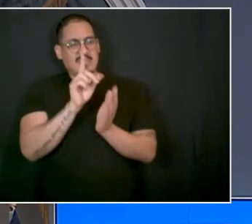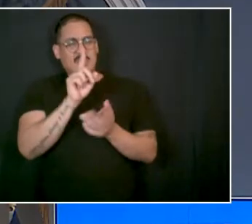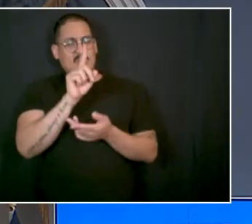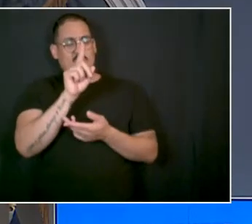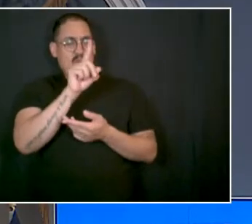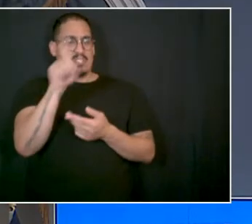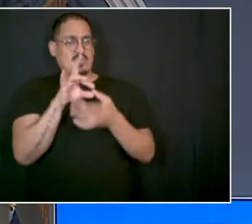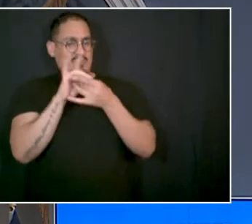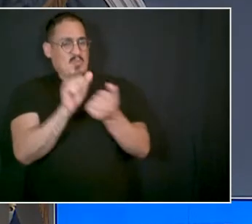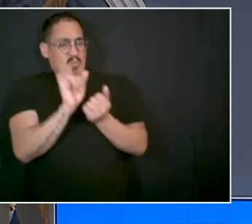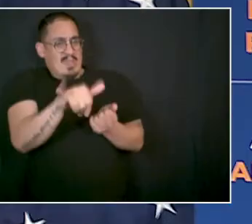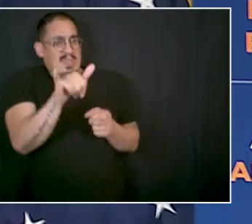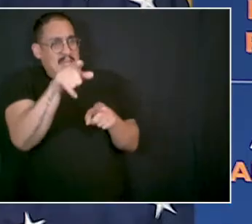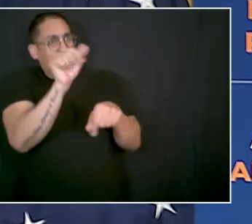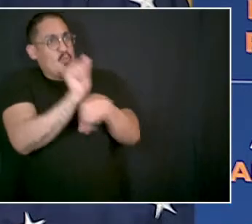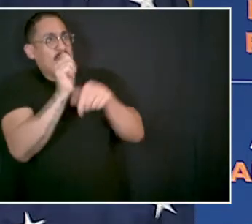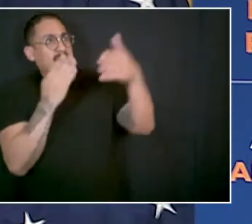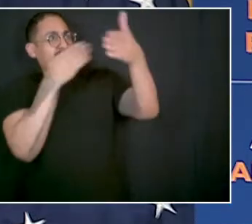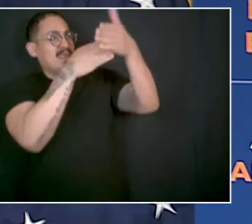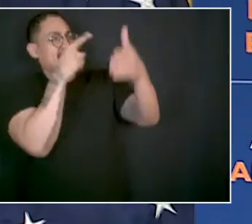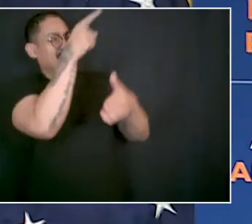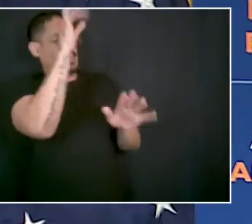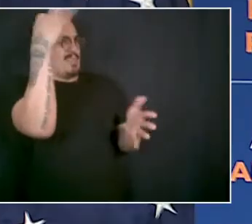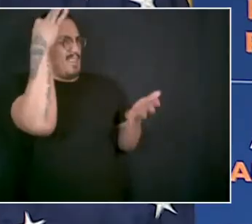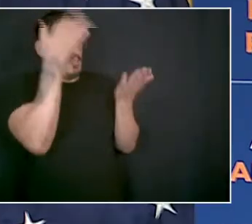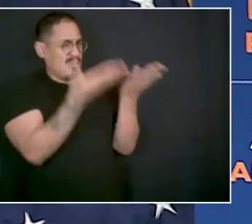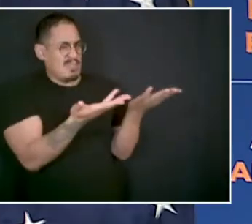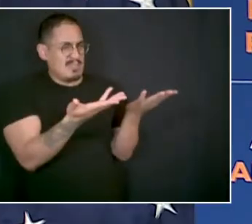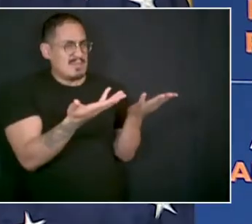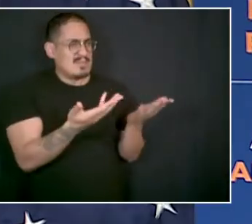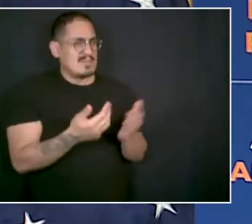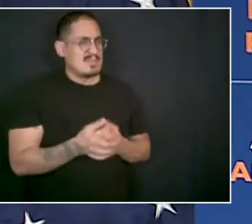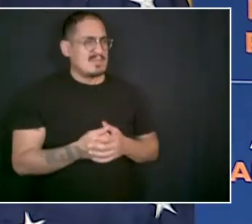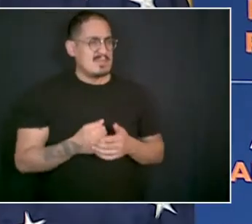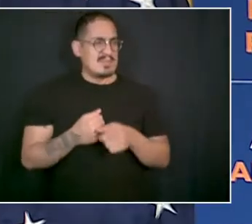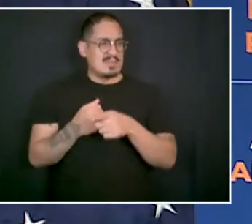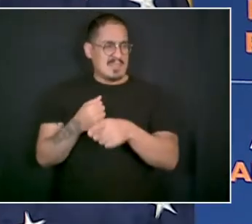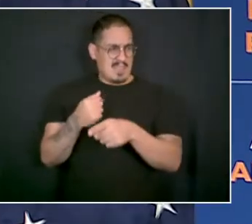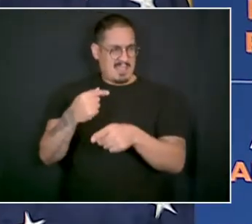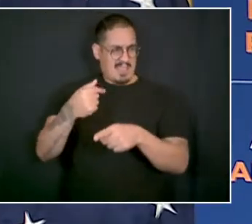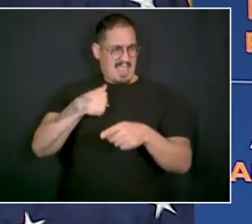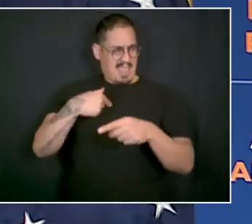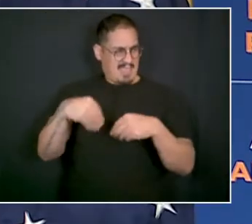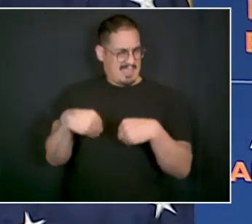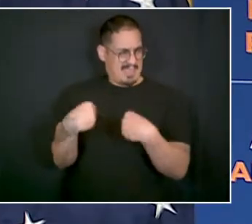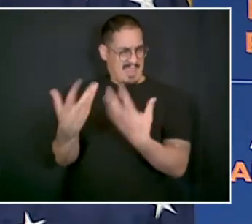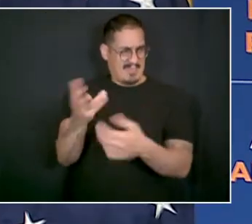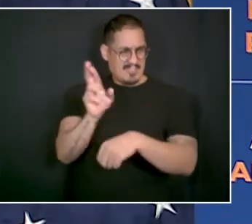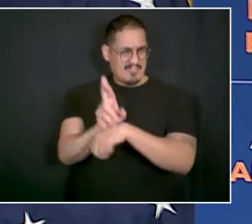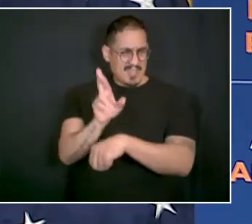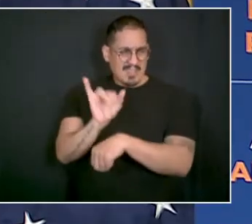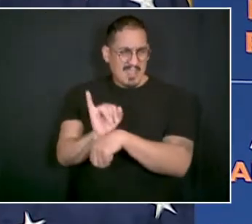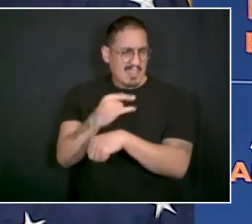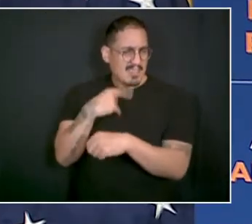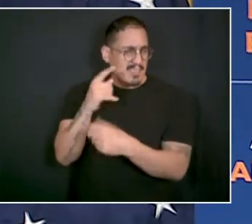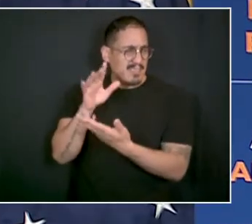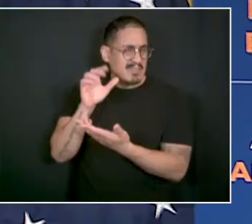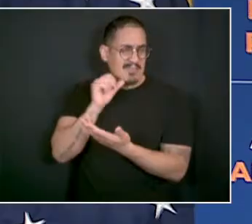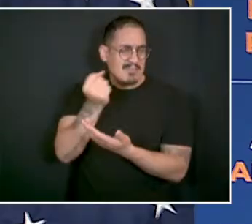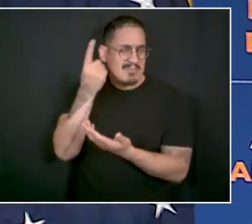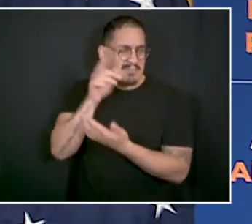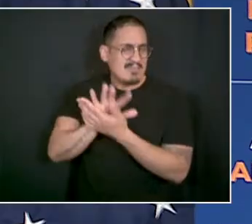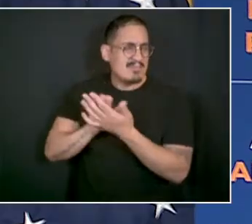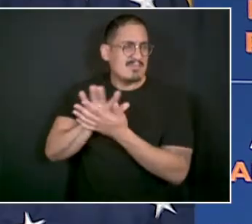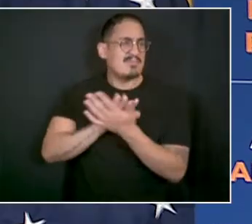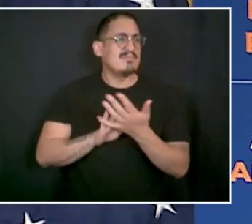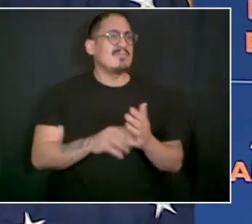now for the city? No, you said I gave him Rikers? Where did you get that from? From your interview with Marsha, you said that one of his first tasks is going to be focusing on